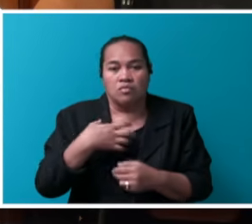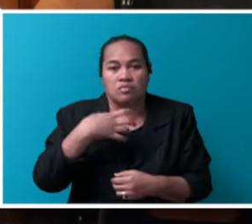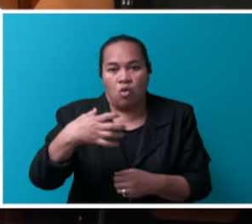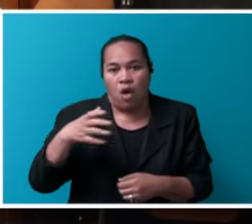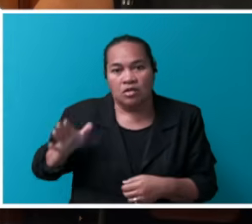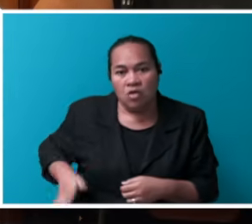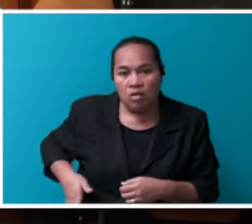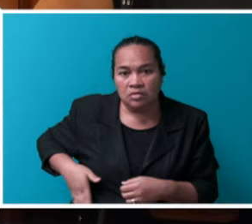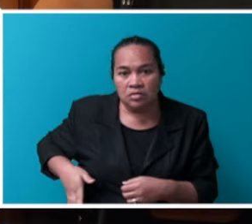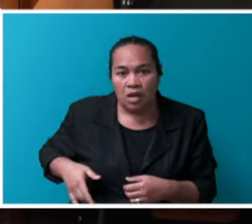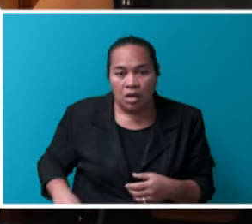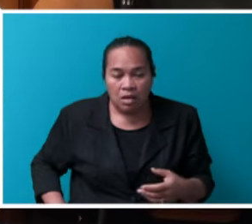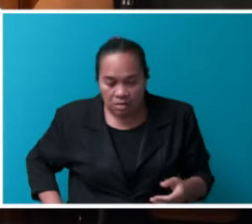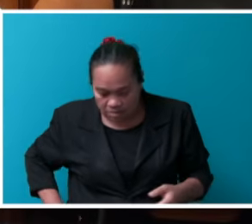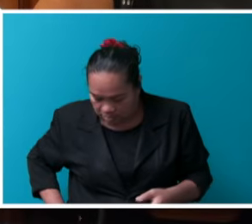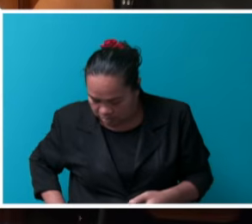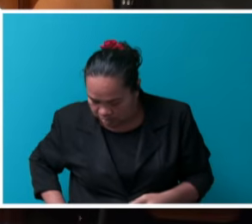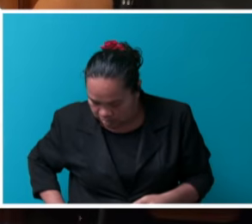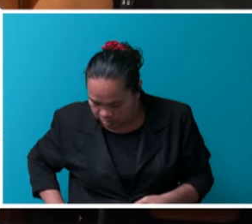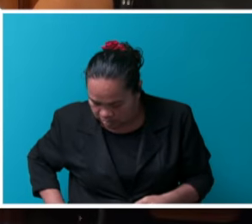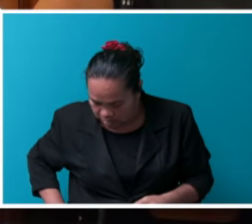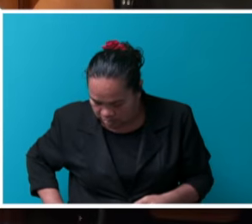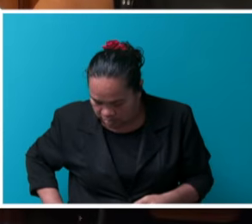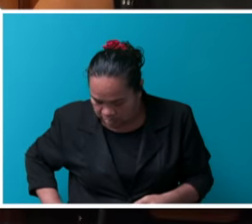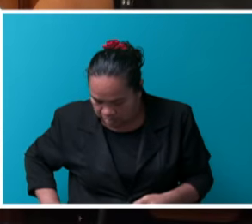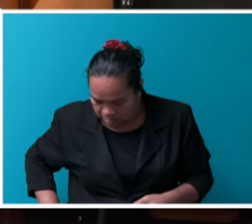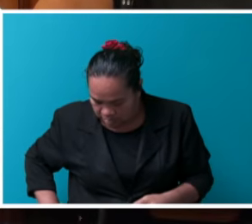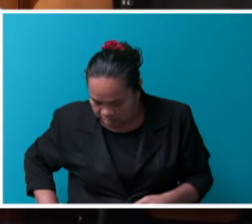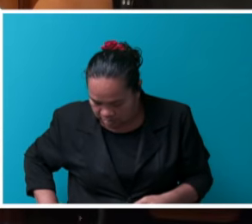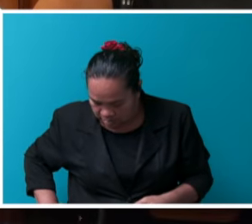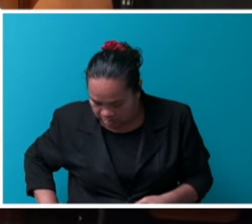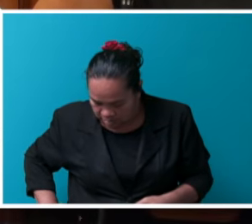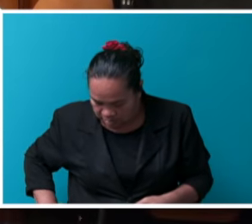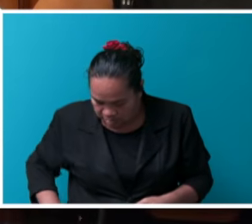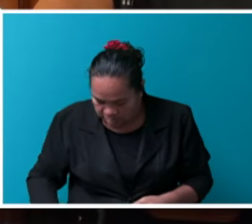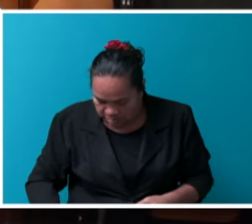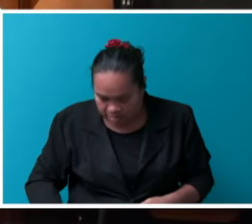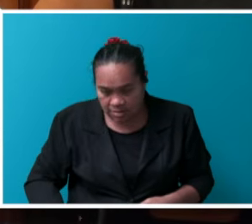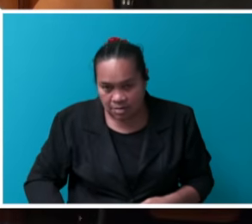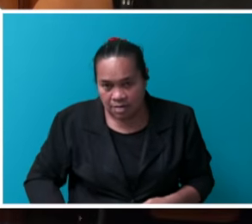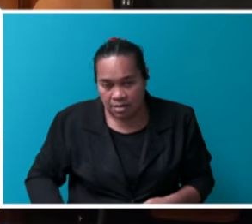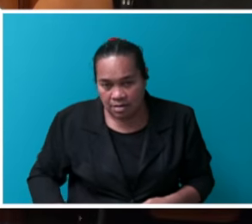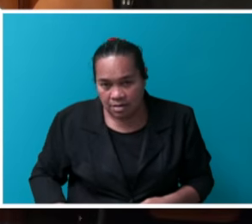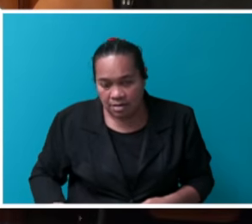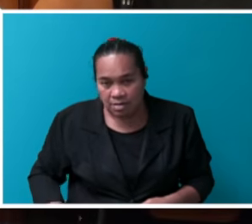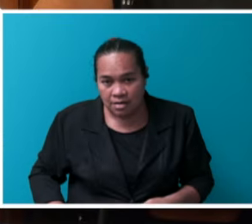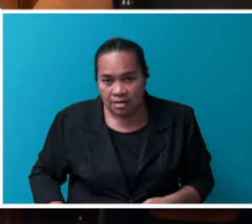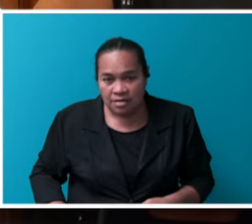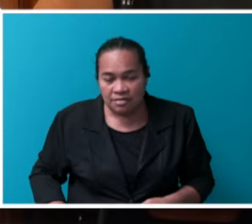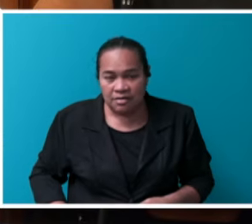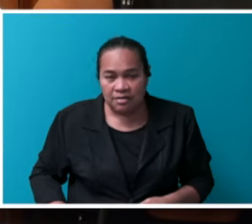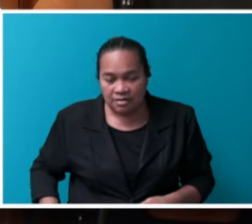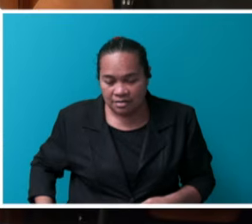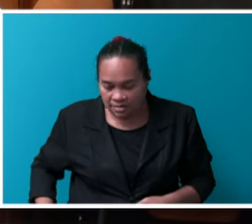Sub-Sabu under the Duabata Agreement with New Zealand and extending critical assets to our maritime borders. In the seas, we